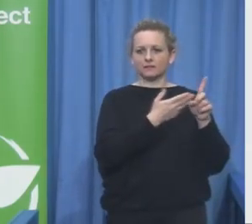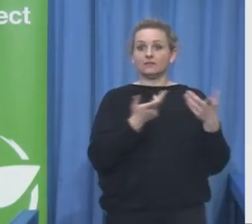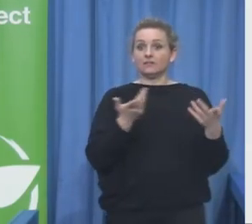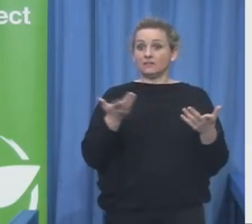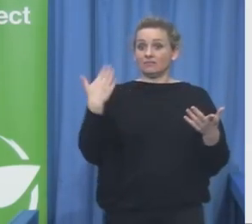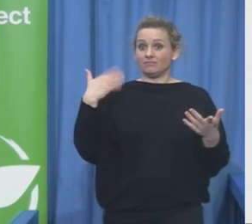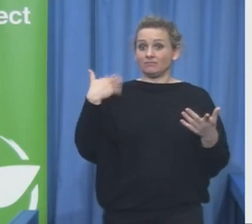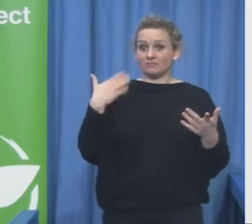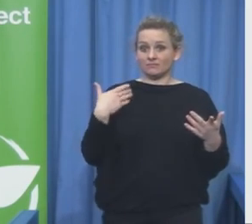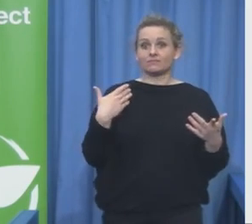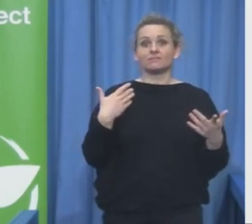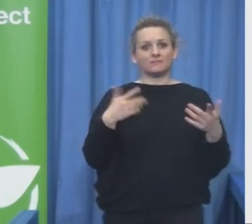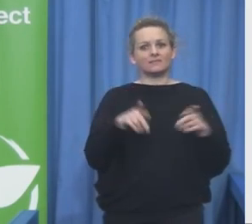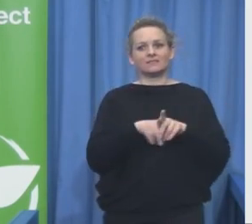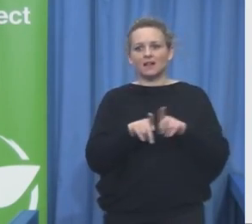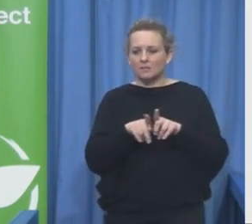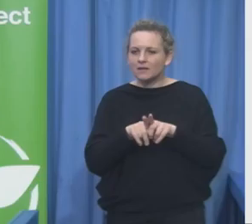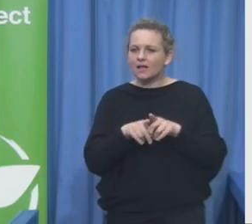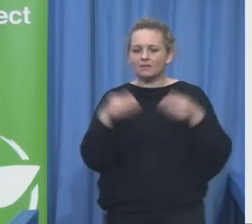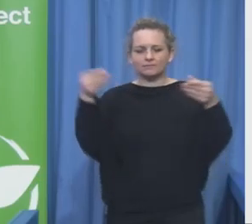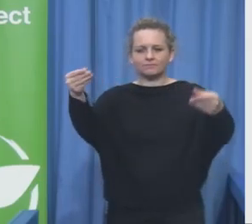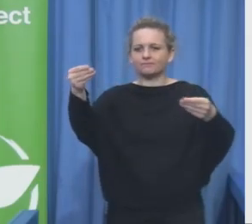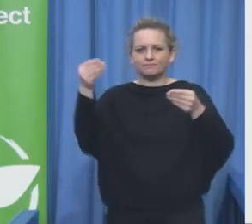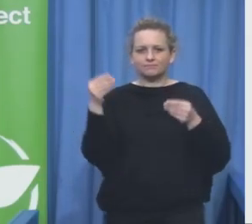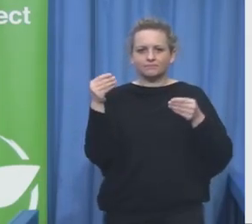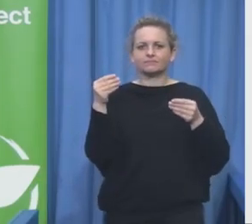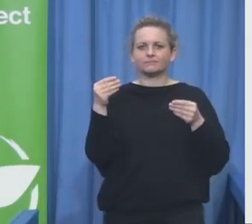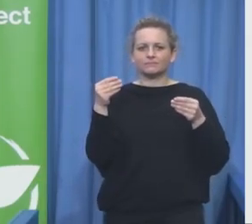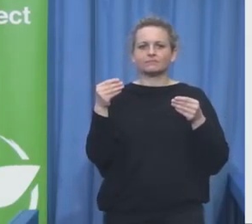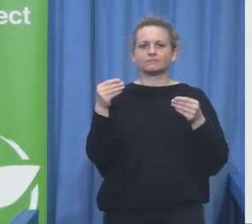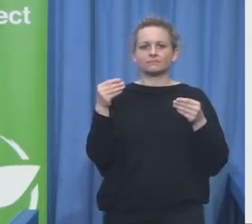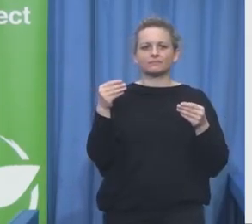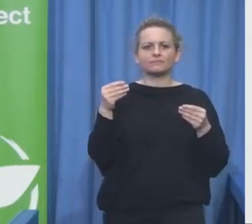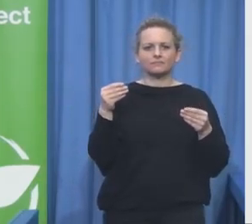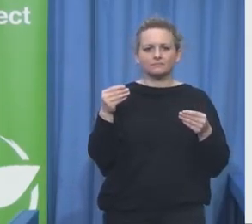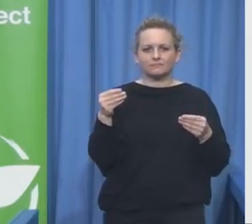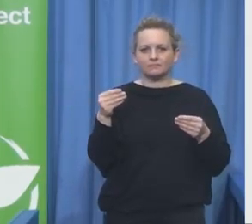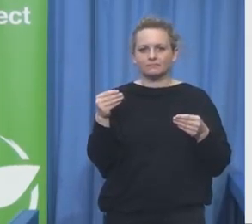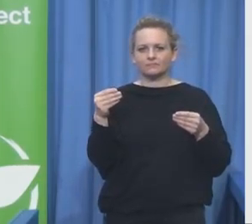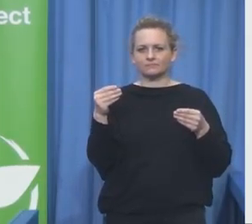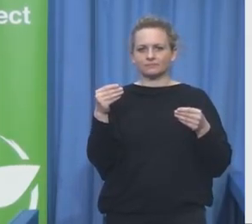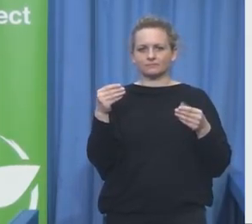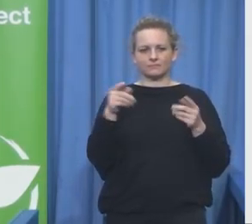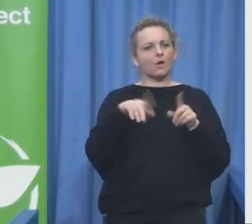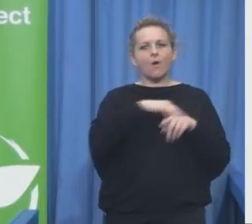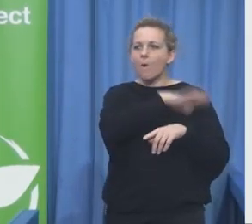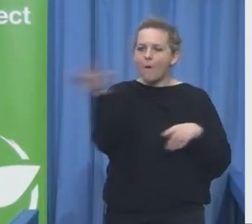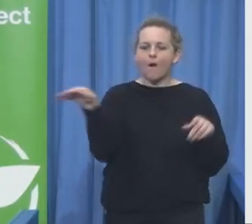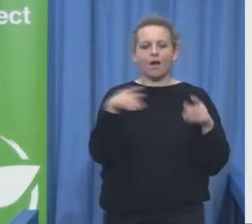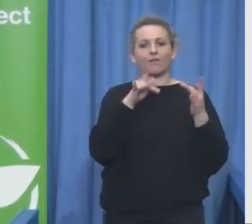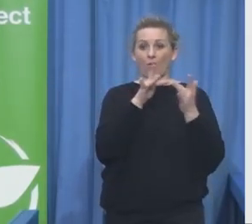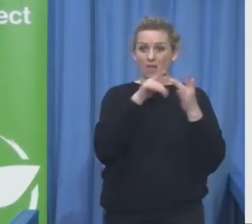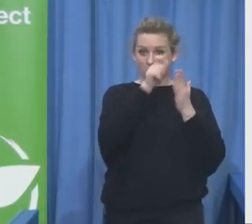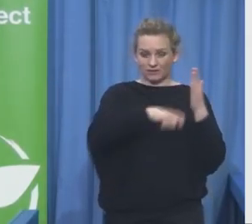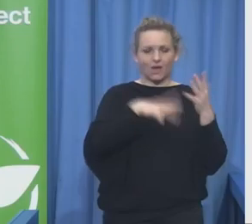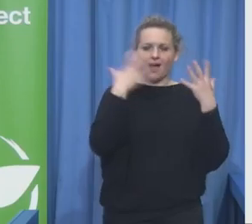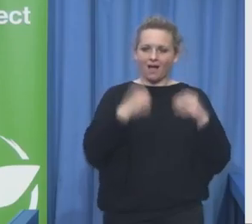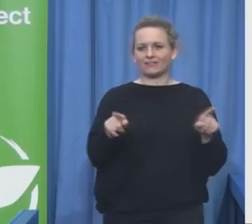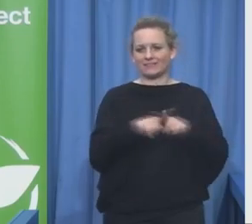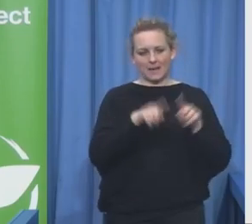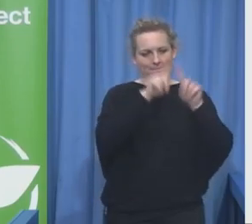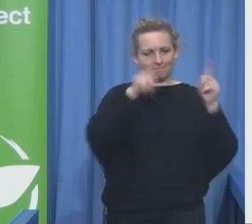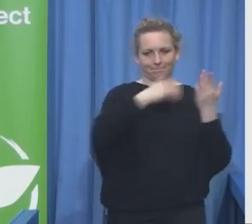same criteria. Most companies are setting up criteria that says, let's say if it's less than 500 euro,